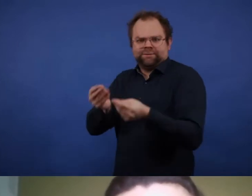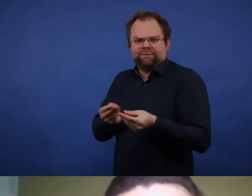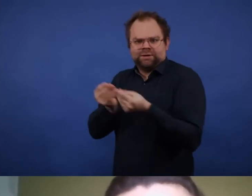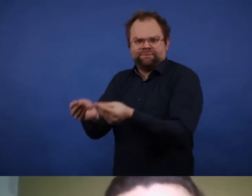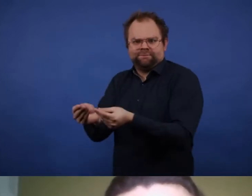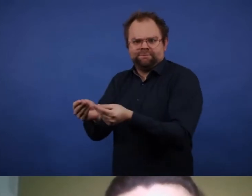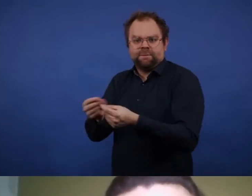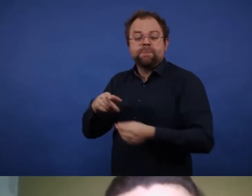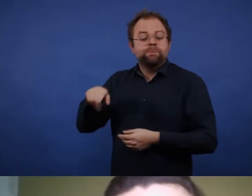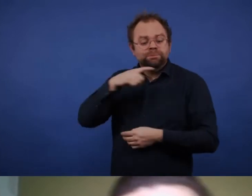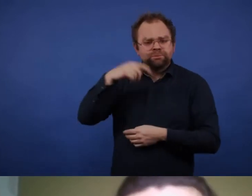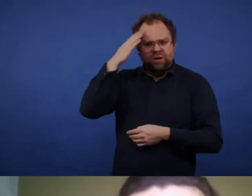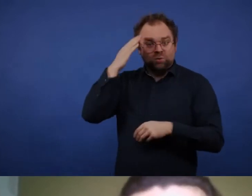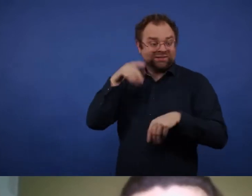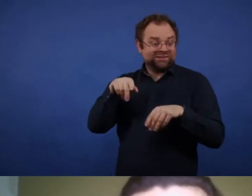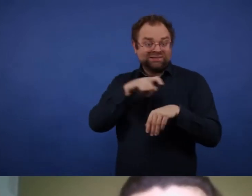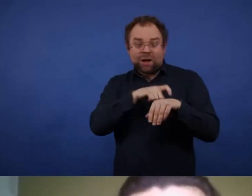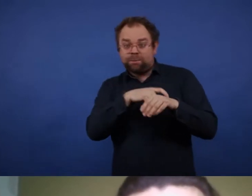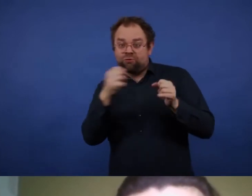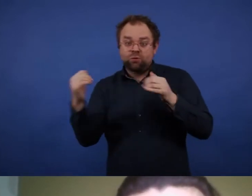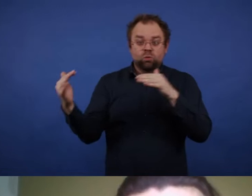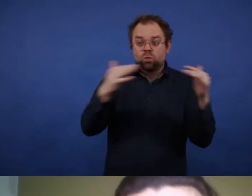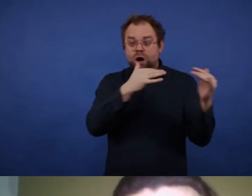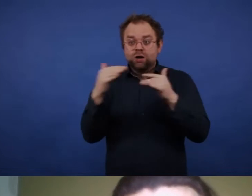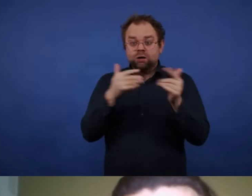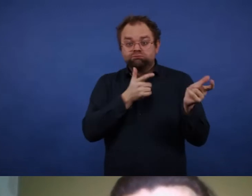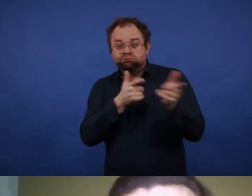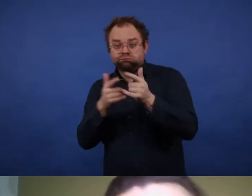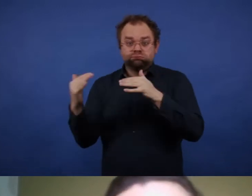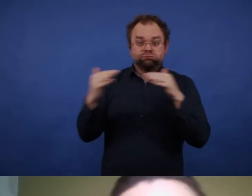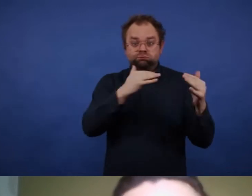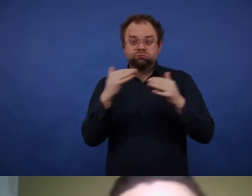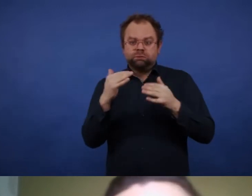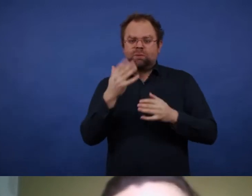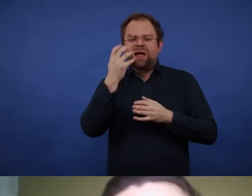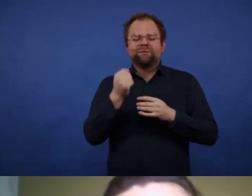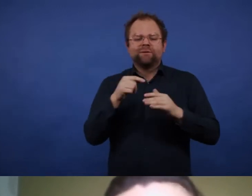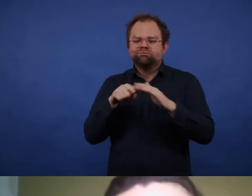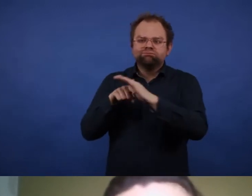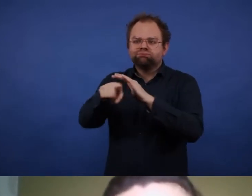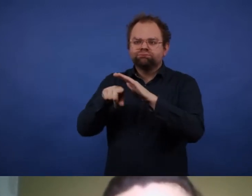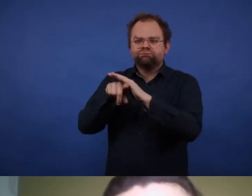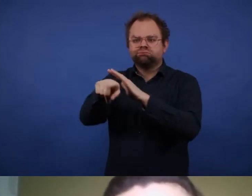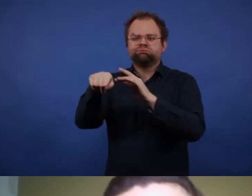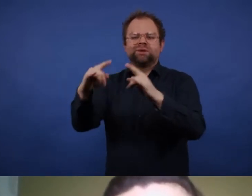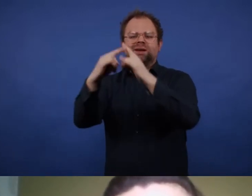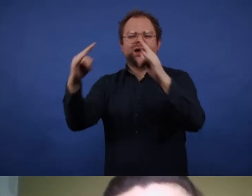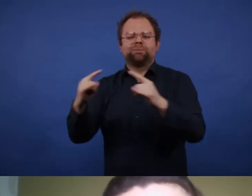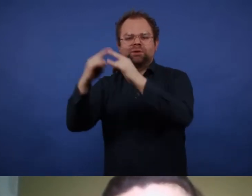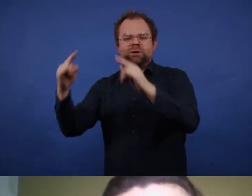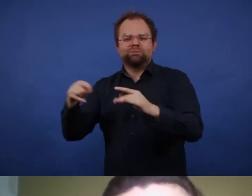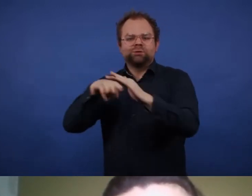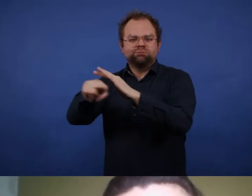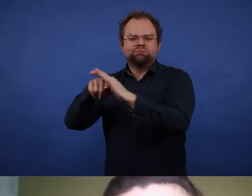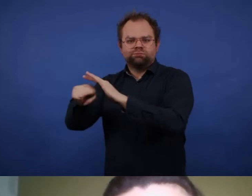centers offering humanitarian assistance. And in all of these services, it's important to account for the needs of people